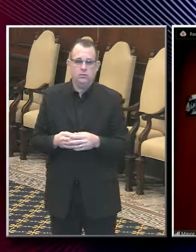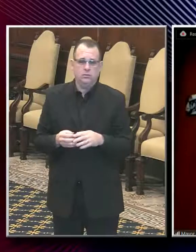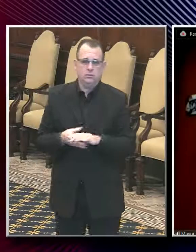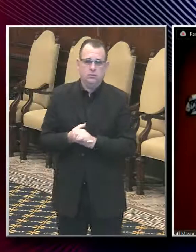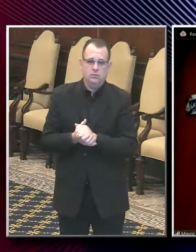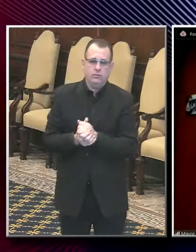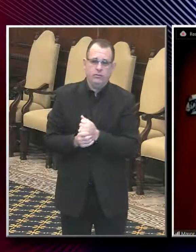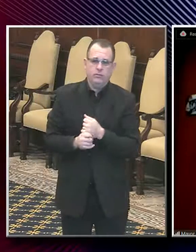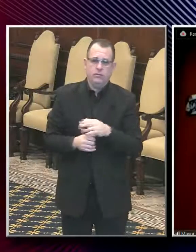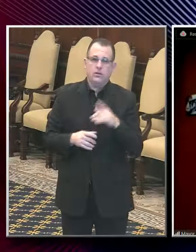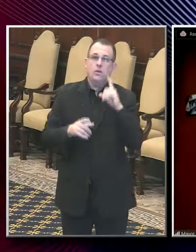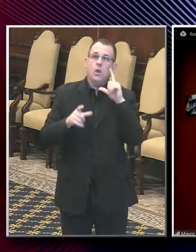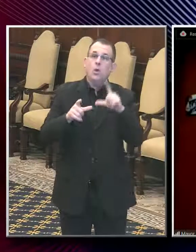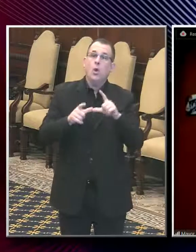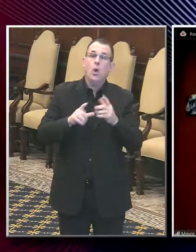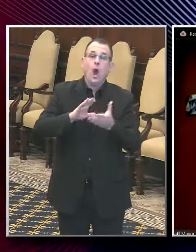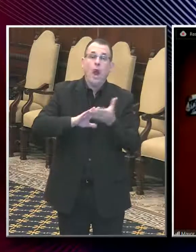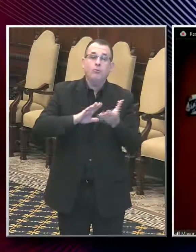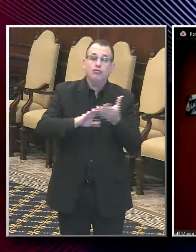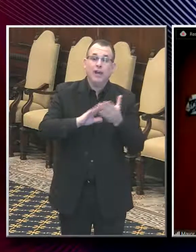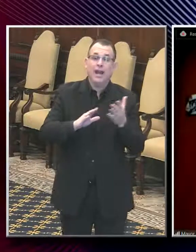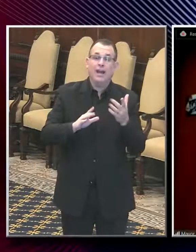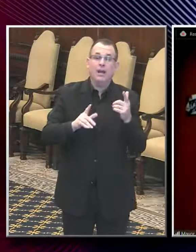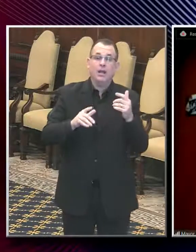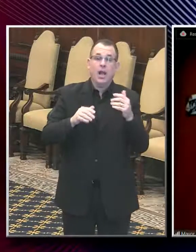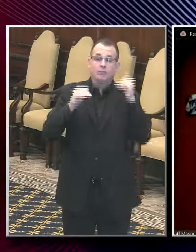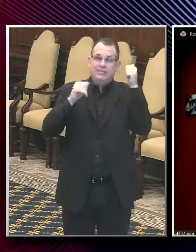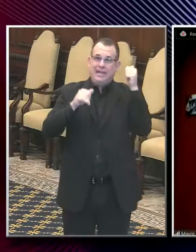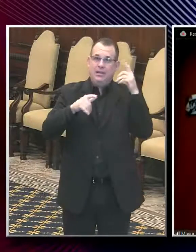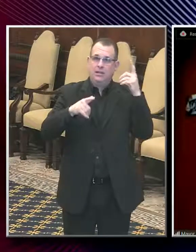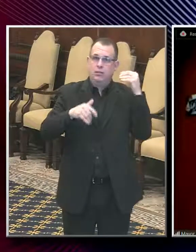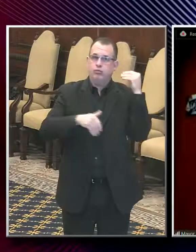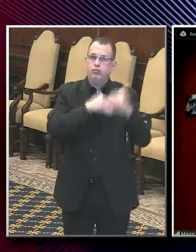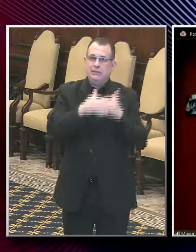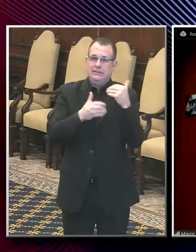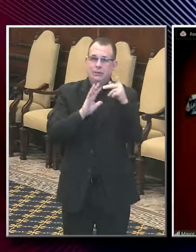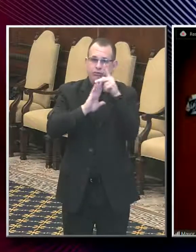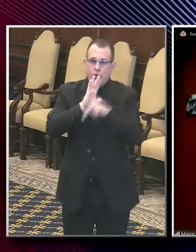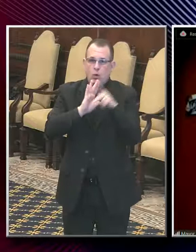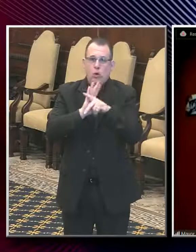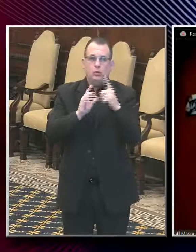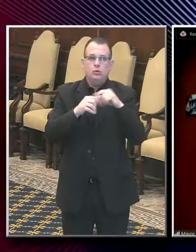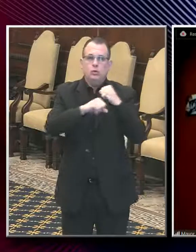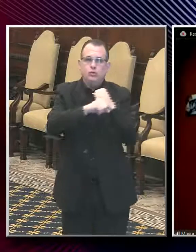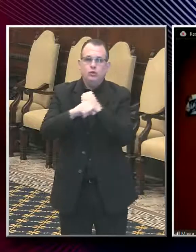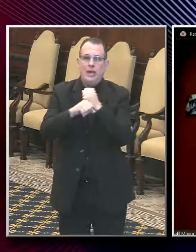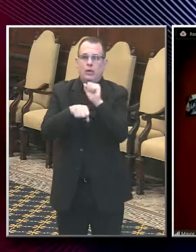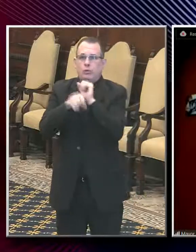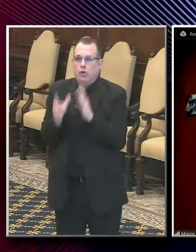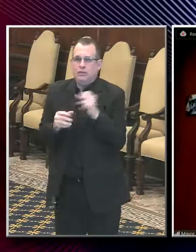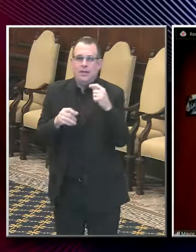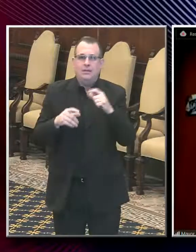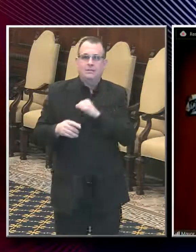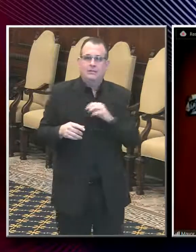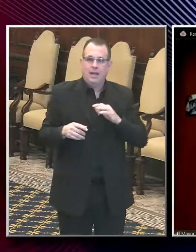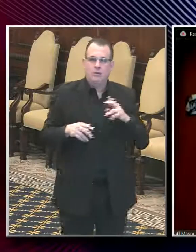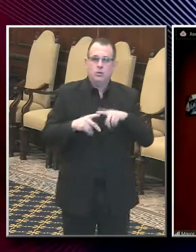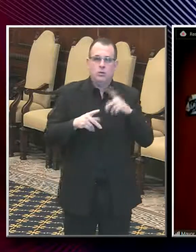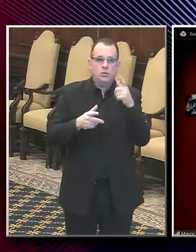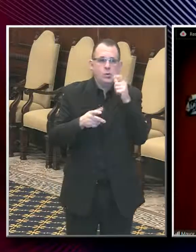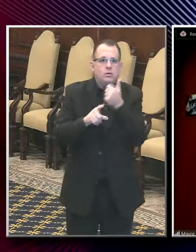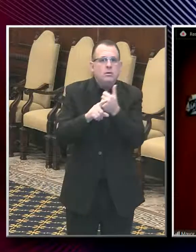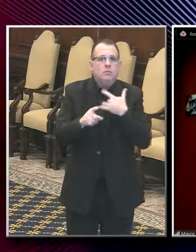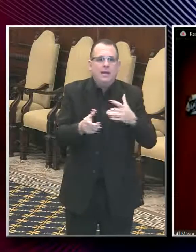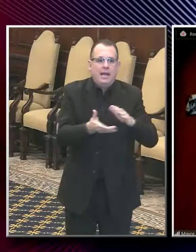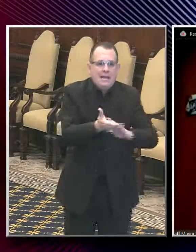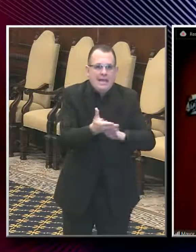its procedures to help ensure the health of riders and staff. This includes regularly disinfecting high-touch areas of bikes and